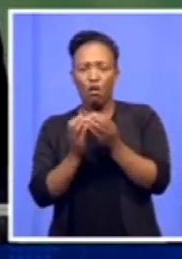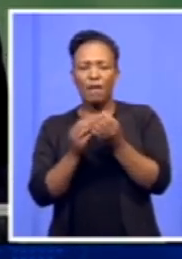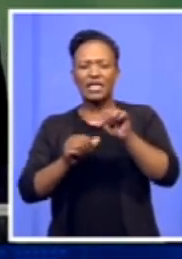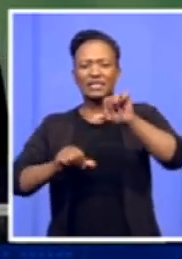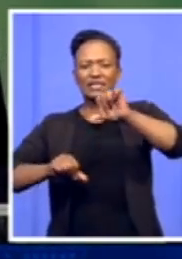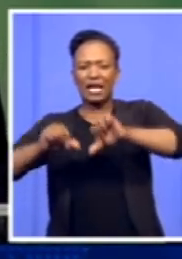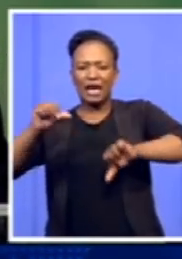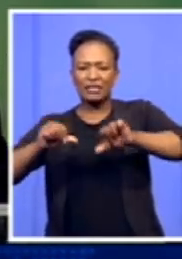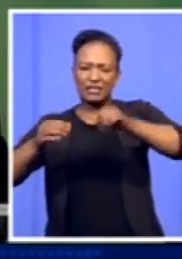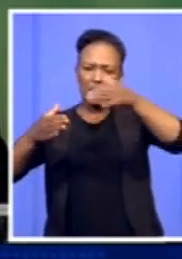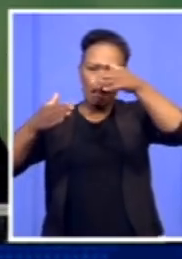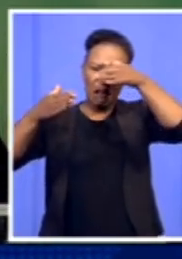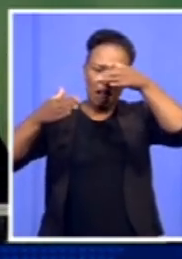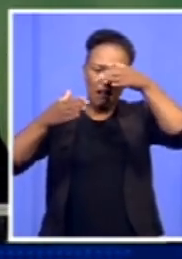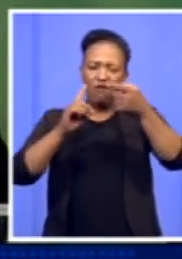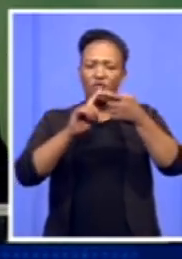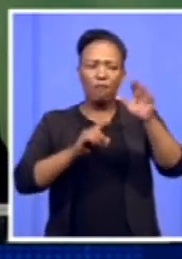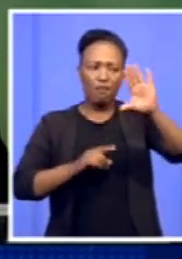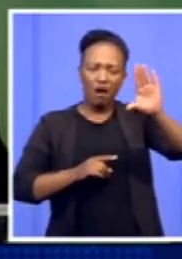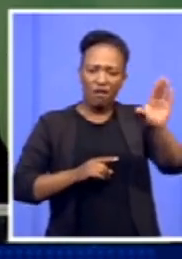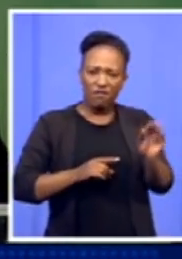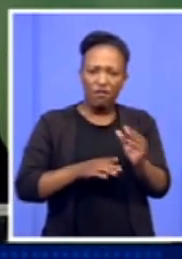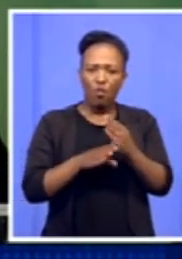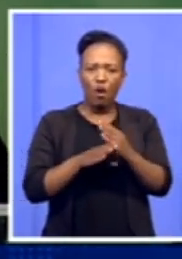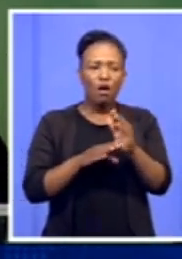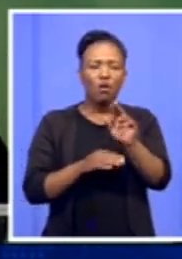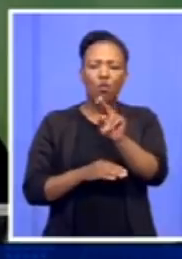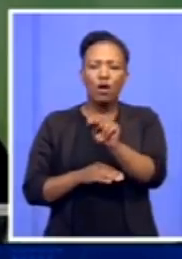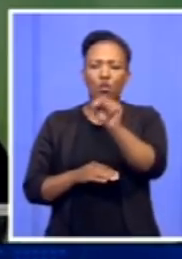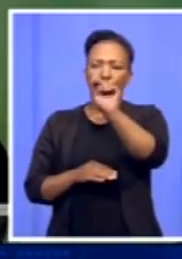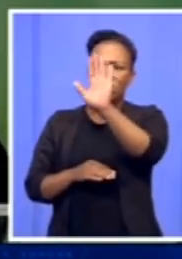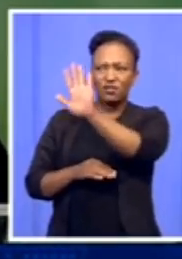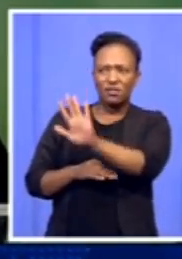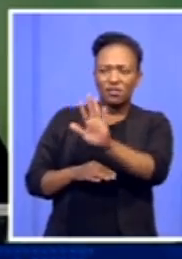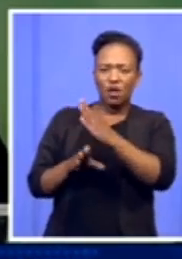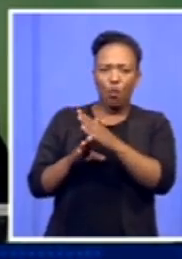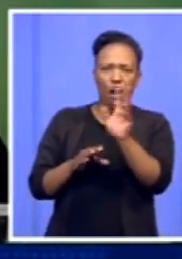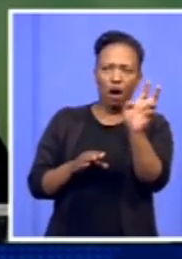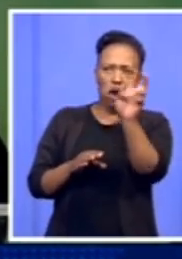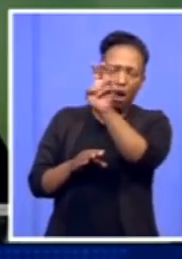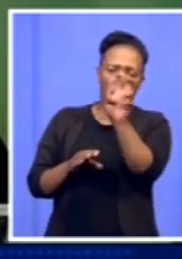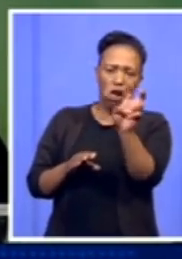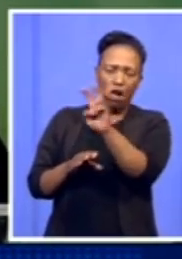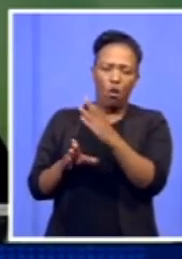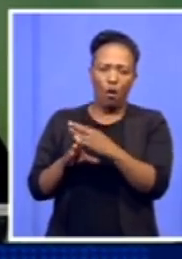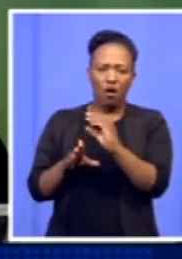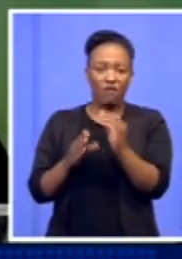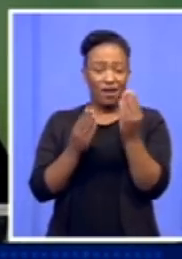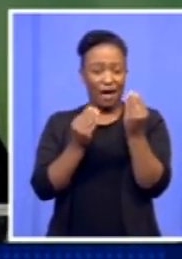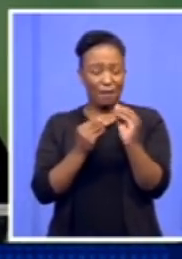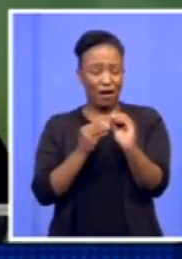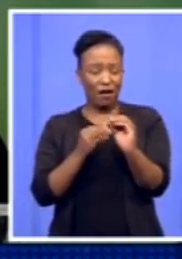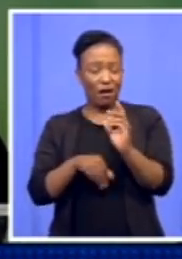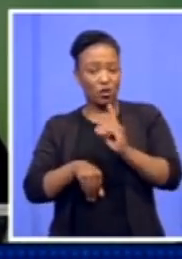then work in countries in the northern hemisphere. And we have the figures to back this up. We've got doctors who left